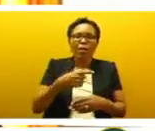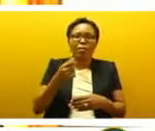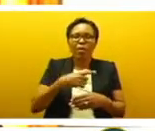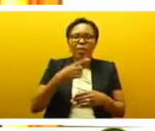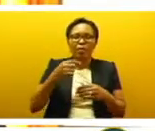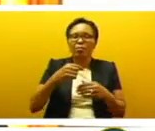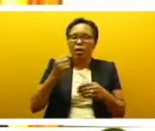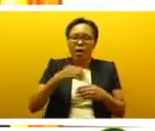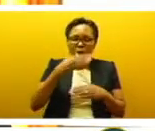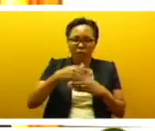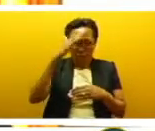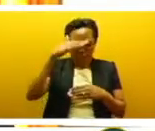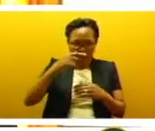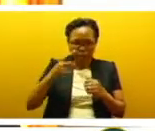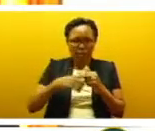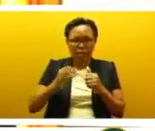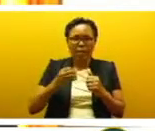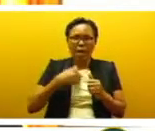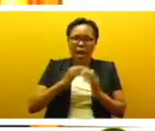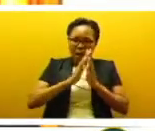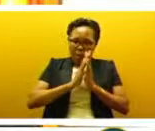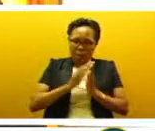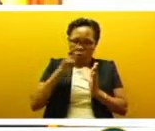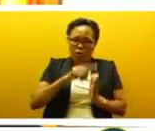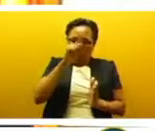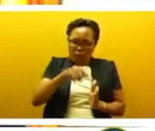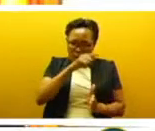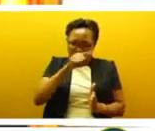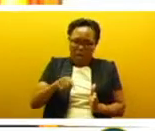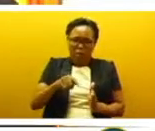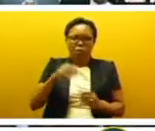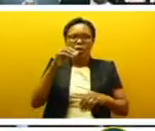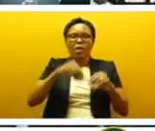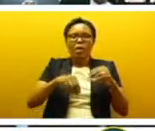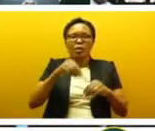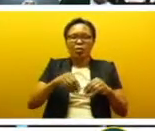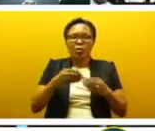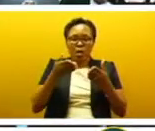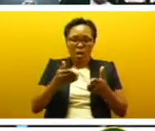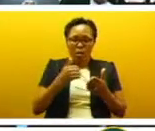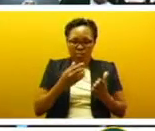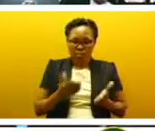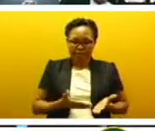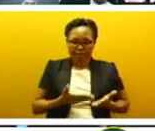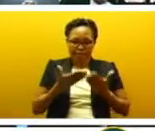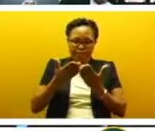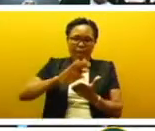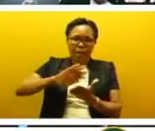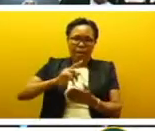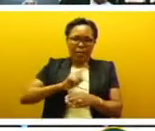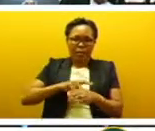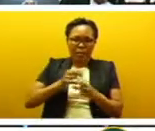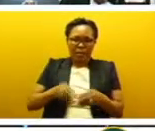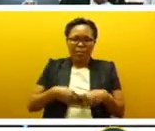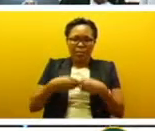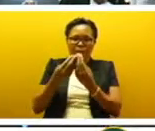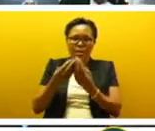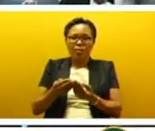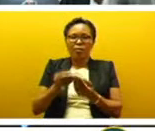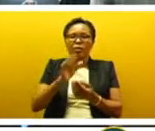that you nullify the election. And I will cede my time now to Mr. Senator of Busia